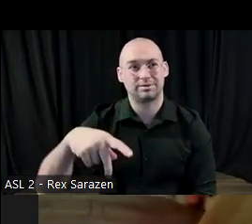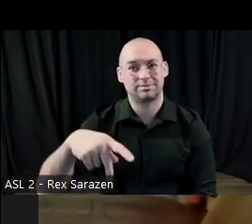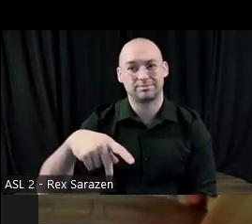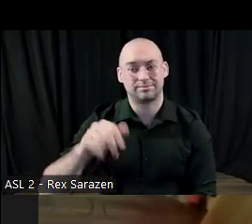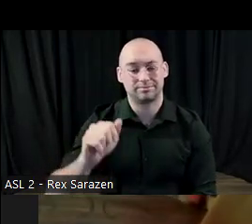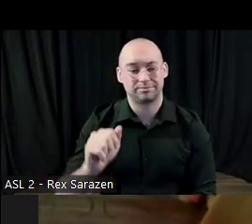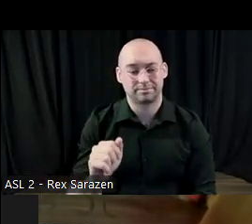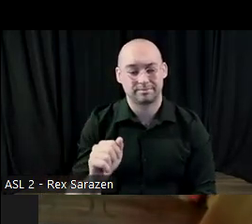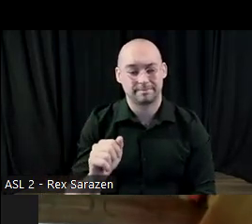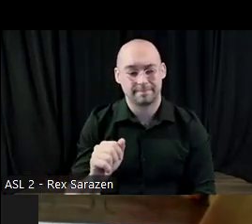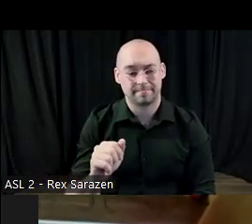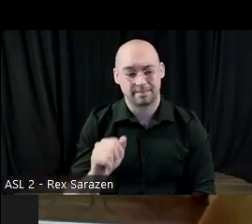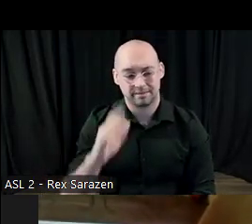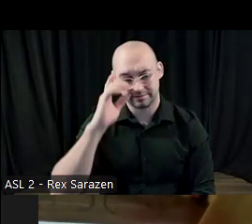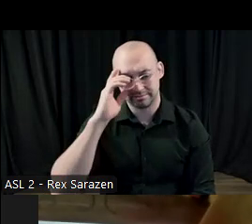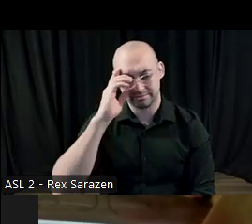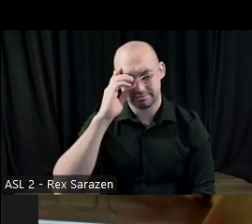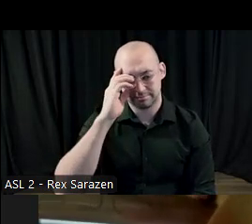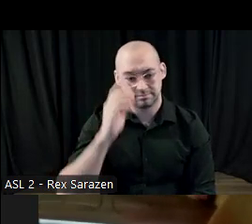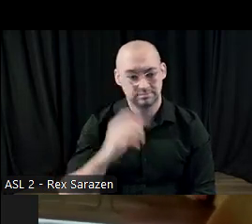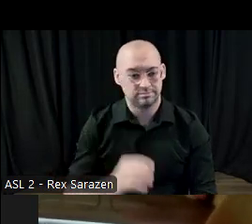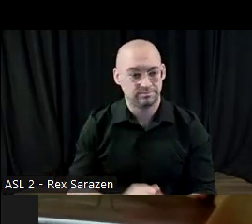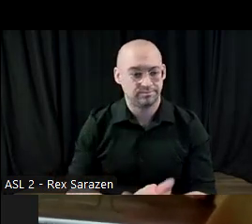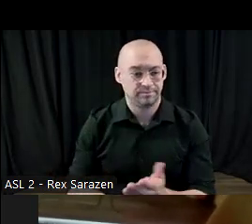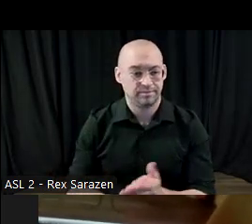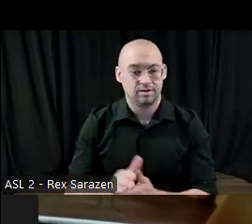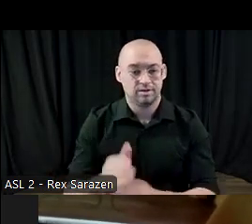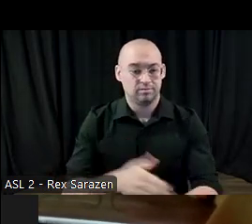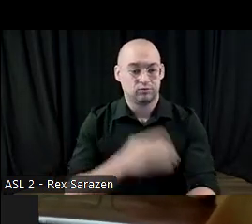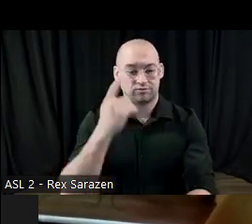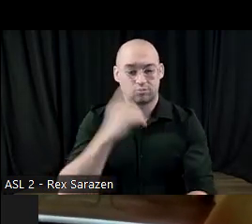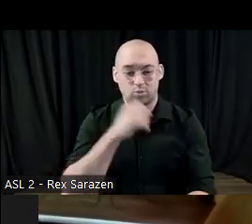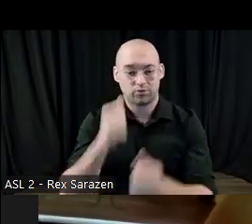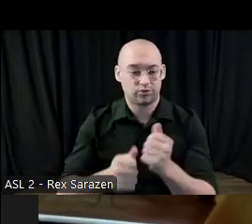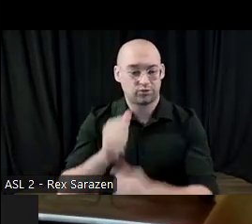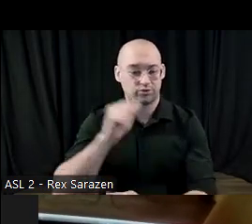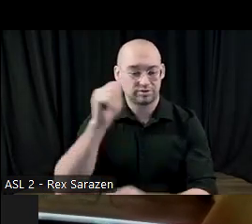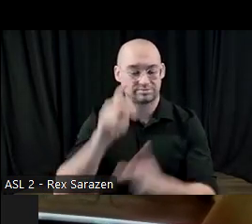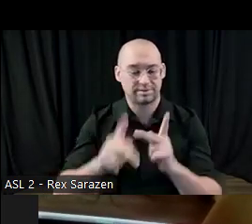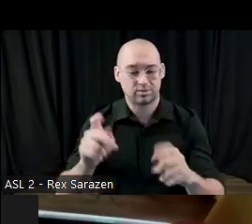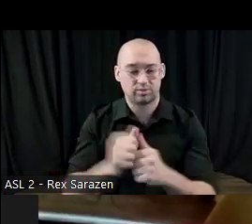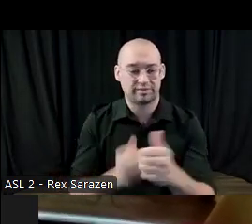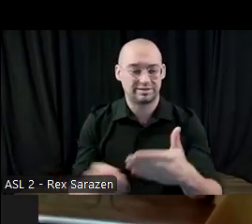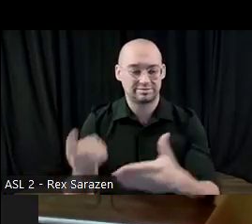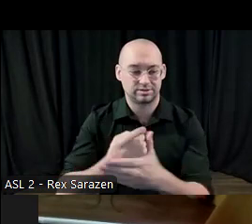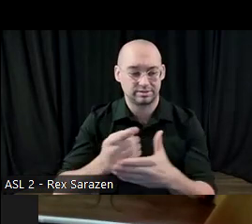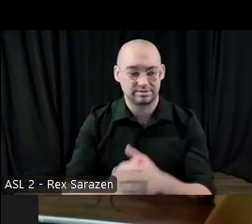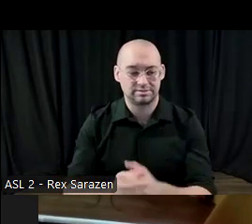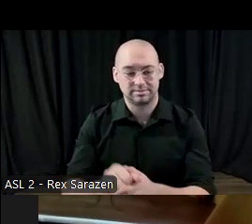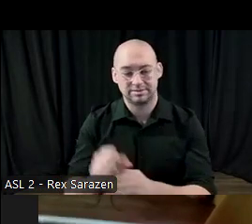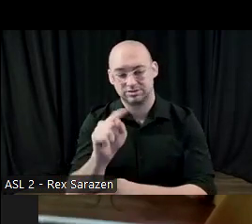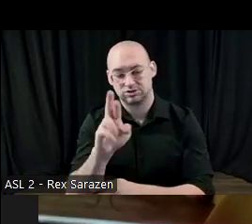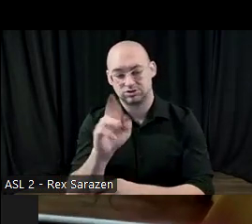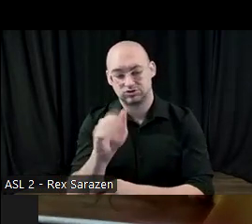Improve transportation navigation for older adults and people with disabilities by streamlining the eligibility process for benefits,